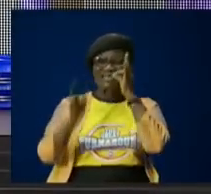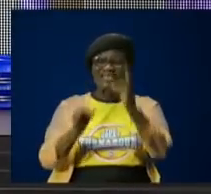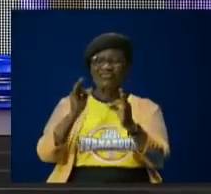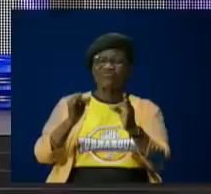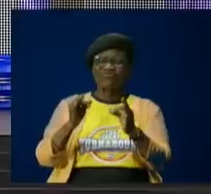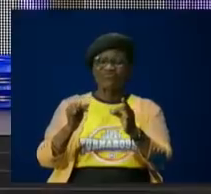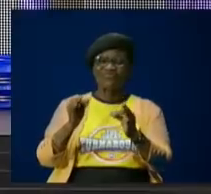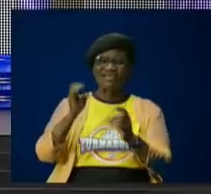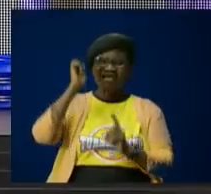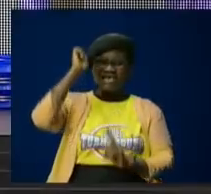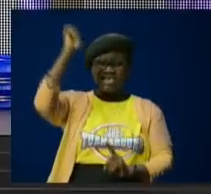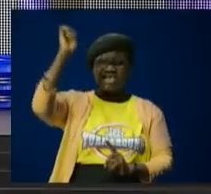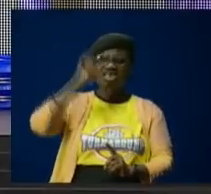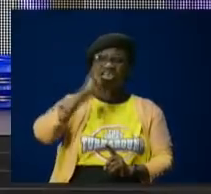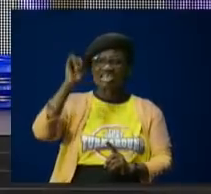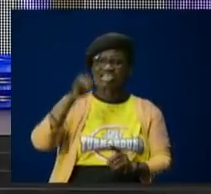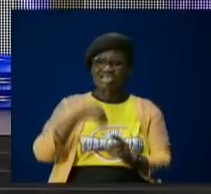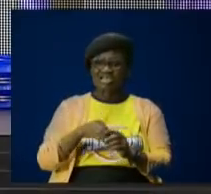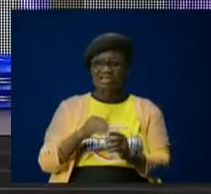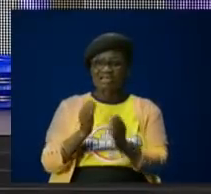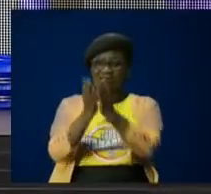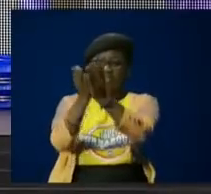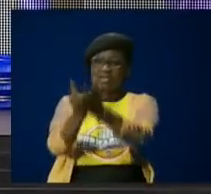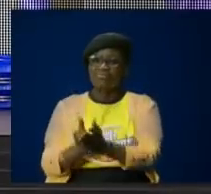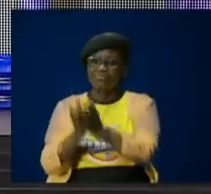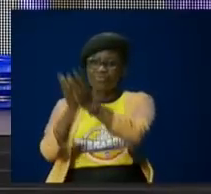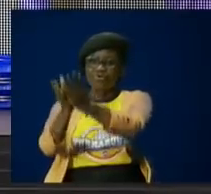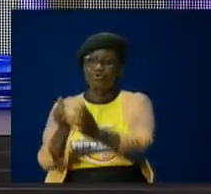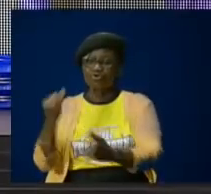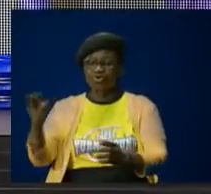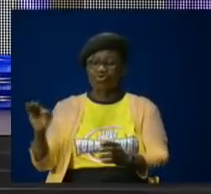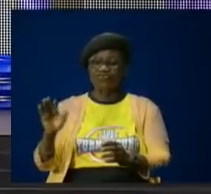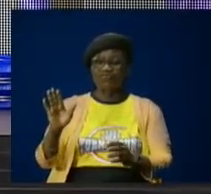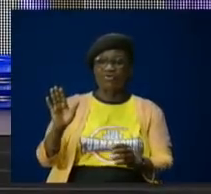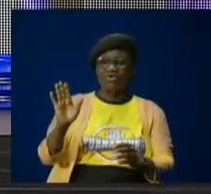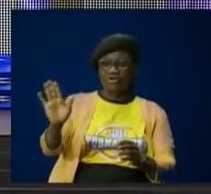there's no storm that can sink that boat.